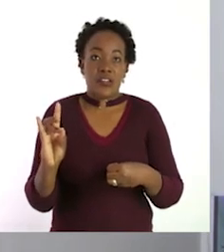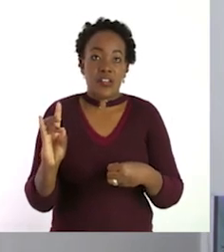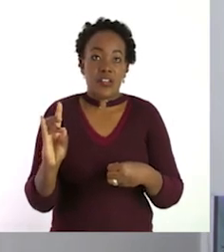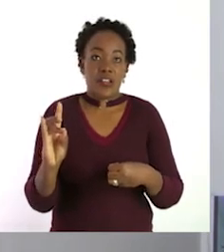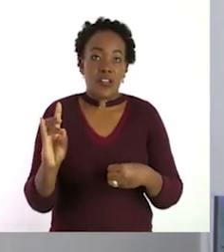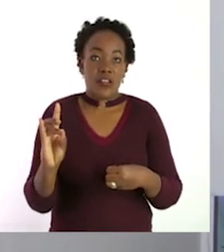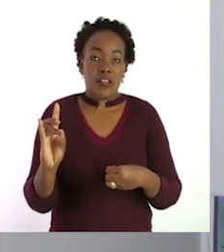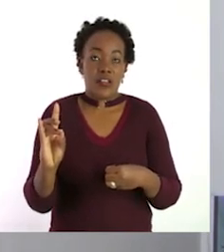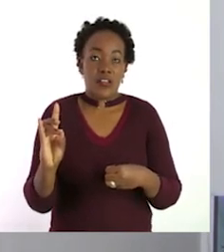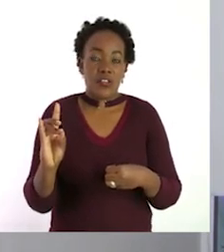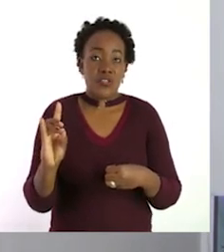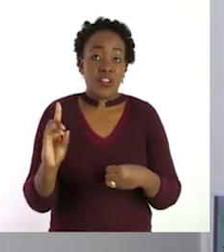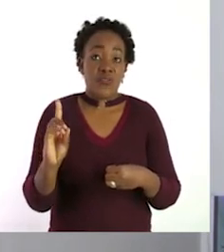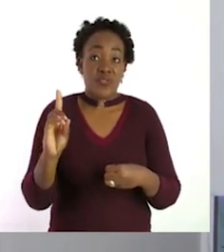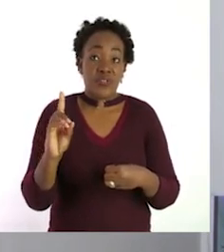So,